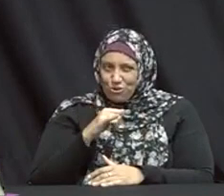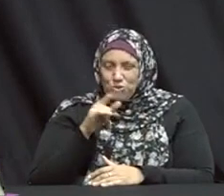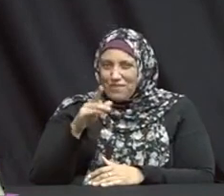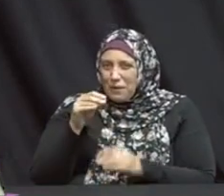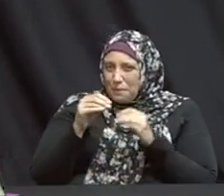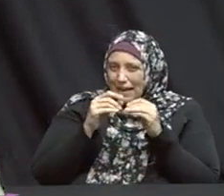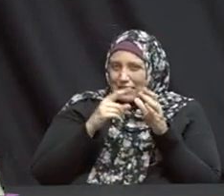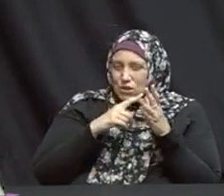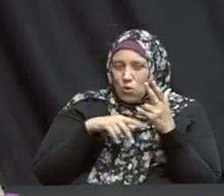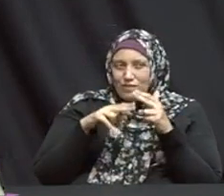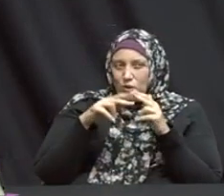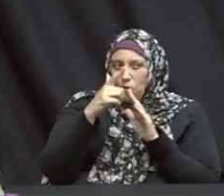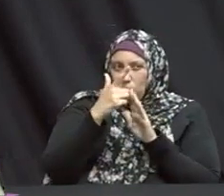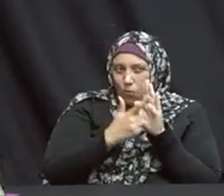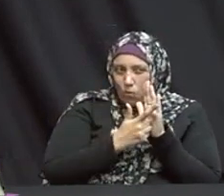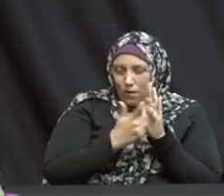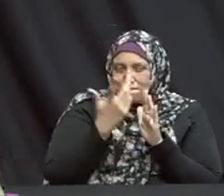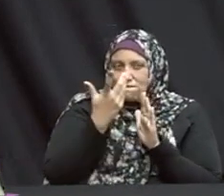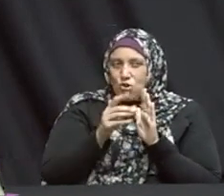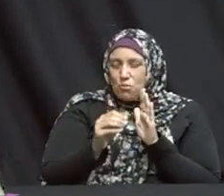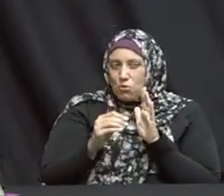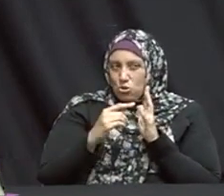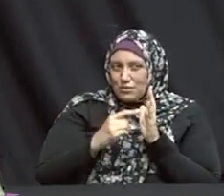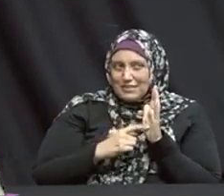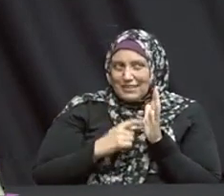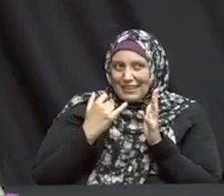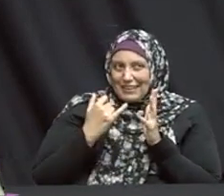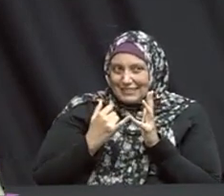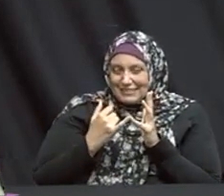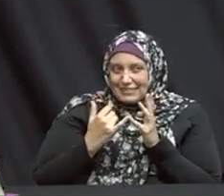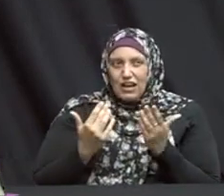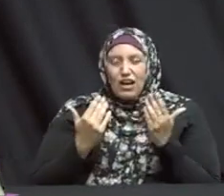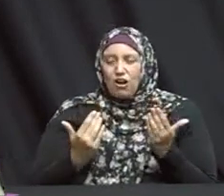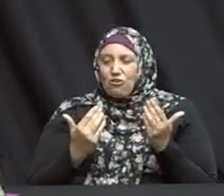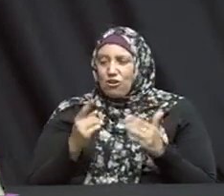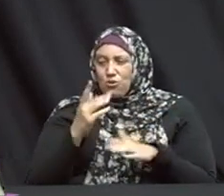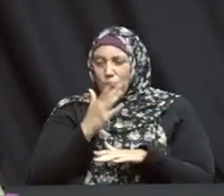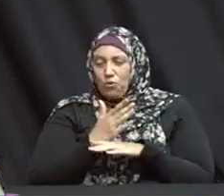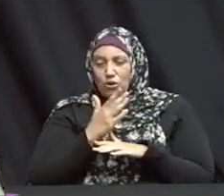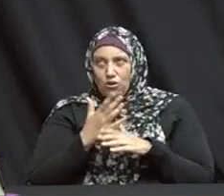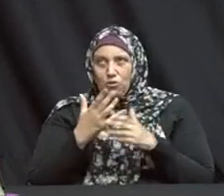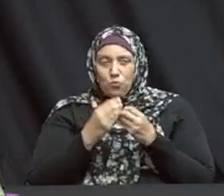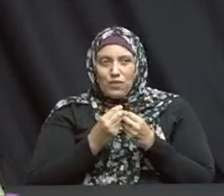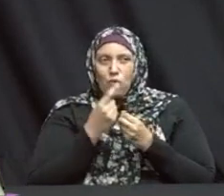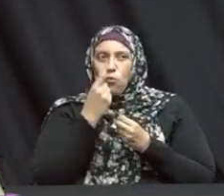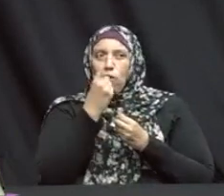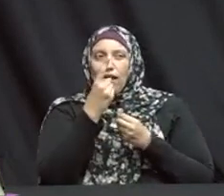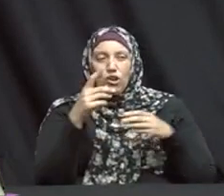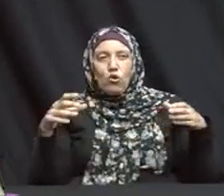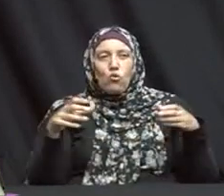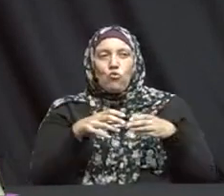from UTS and are currently working as a lawyer with One Group Legal. That's